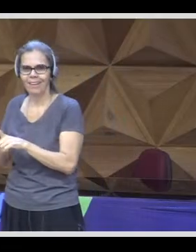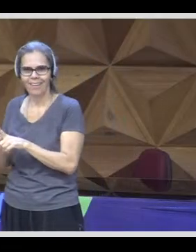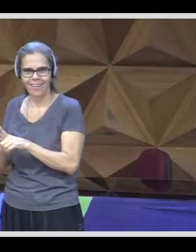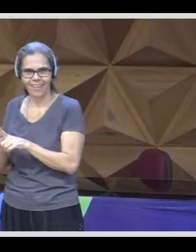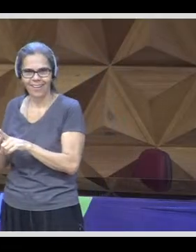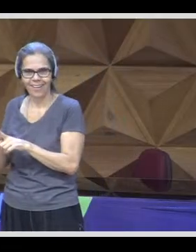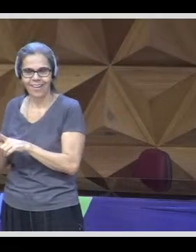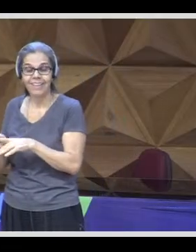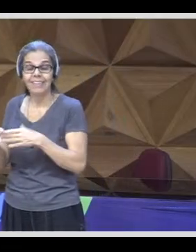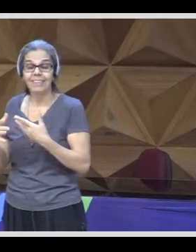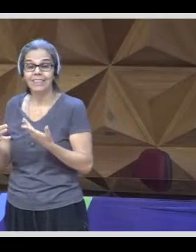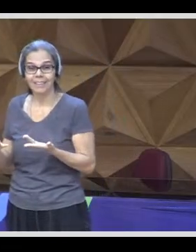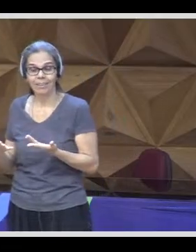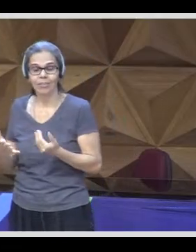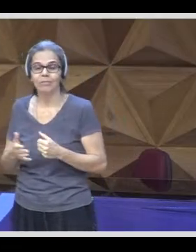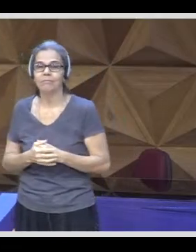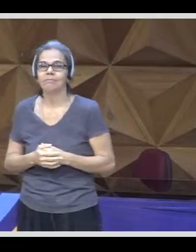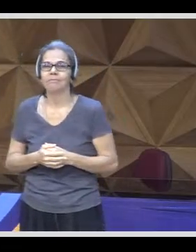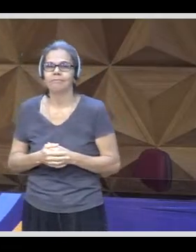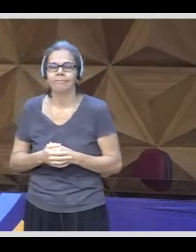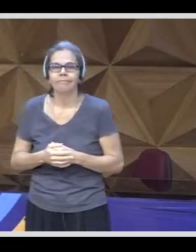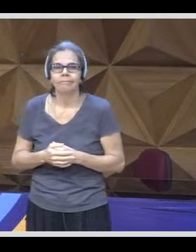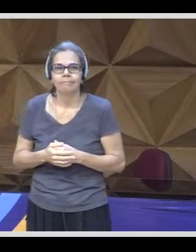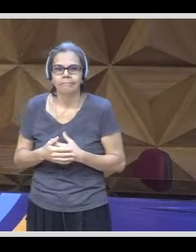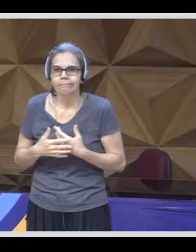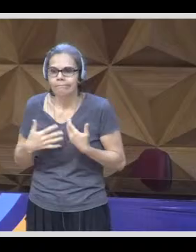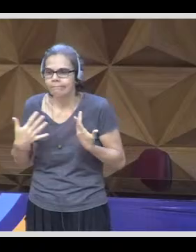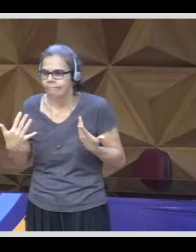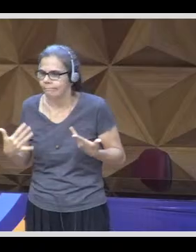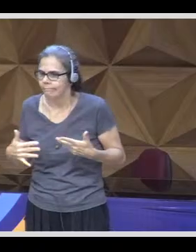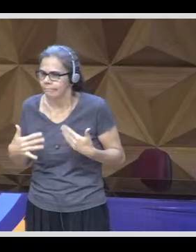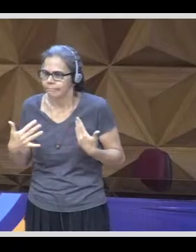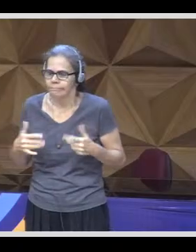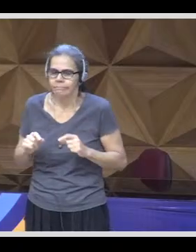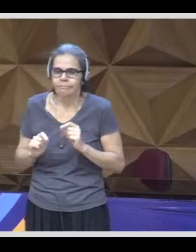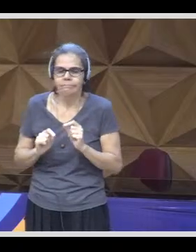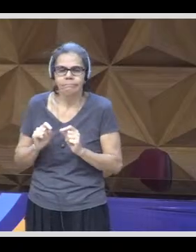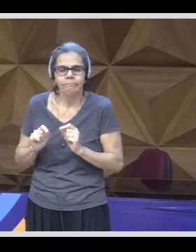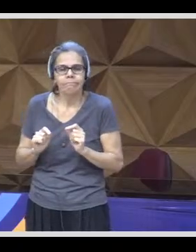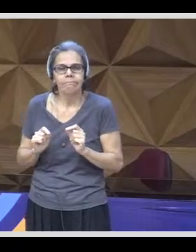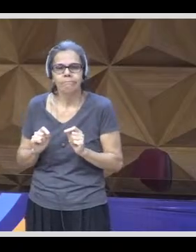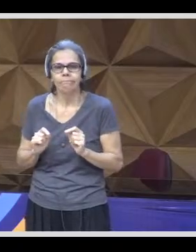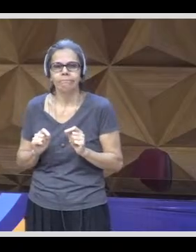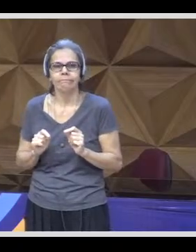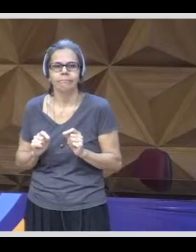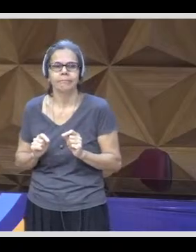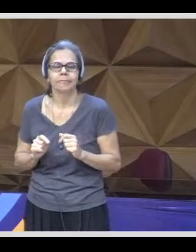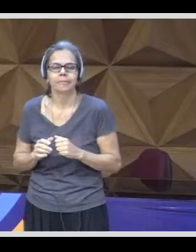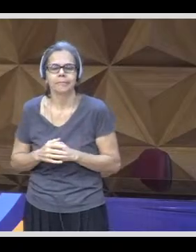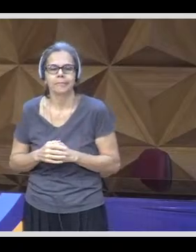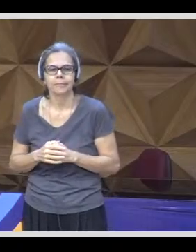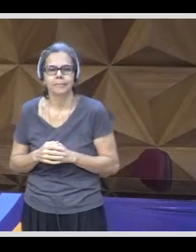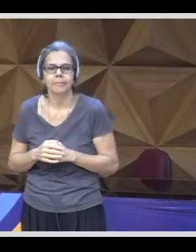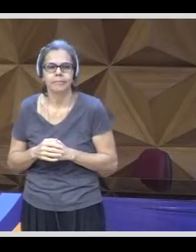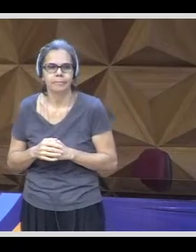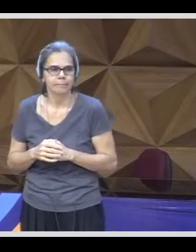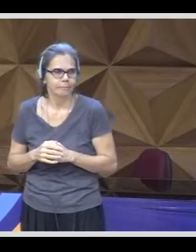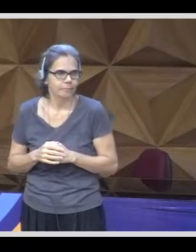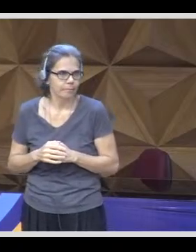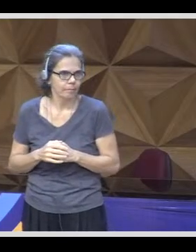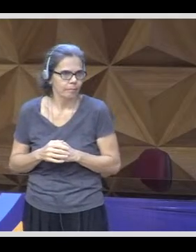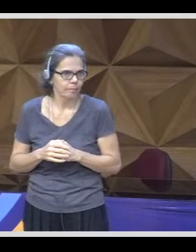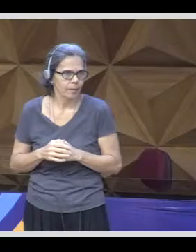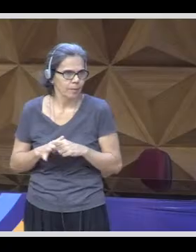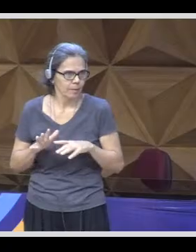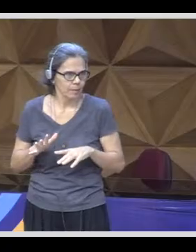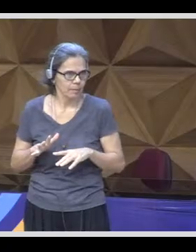striking is the large frequency of references to merchandise and to donation, because you can donate money. For those